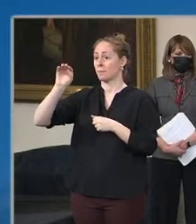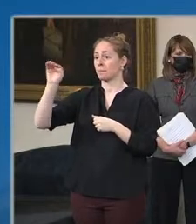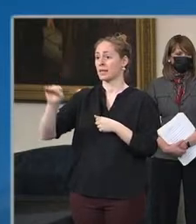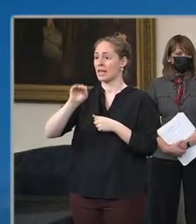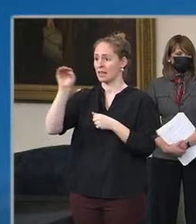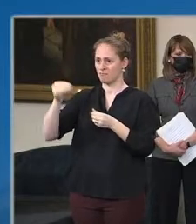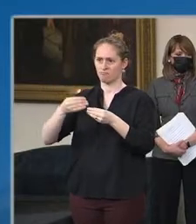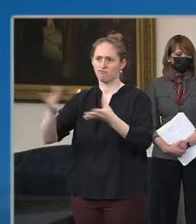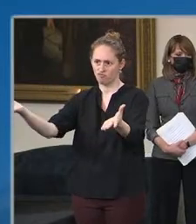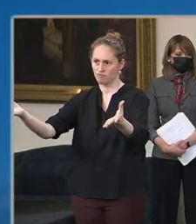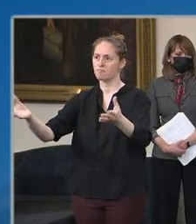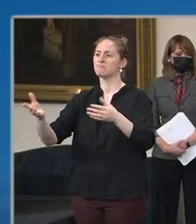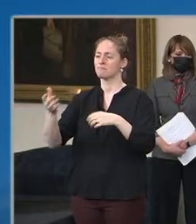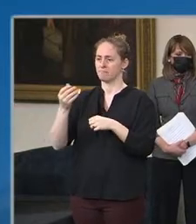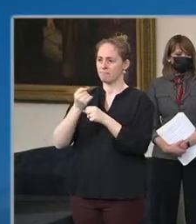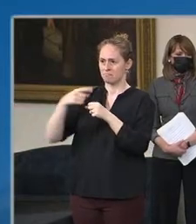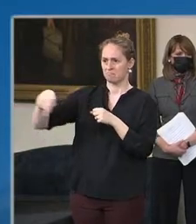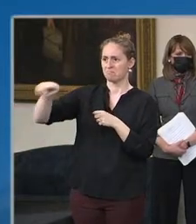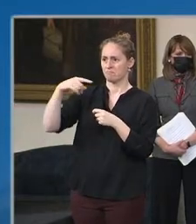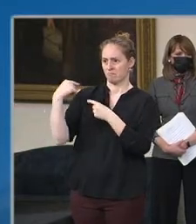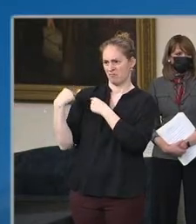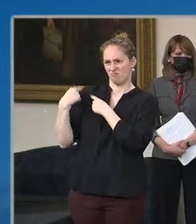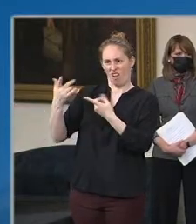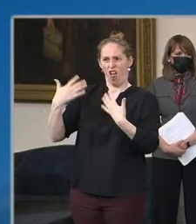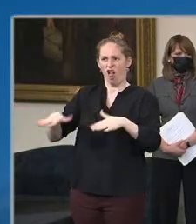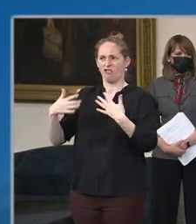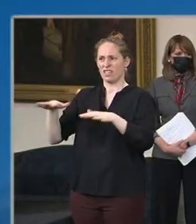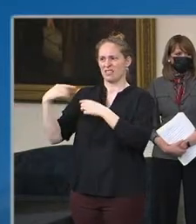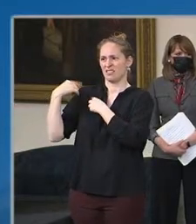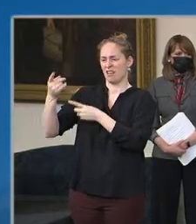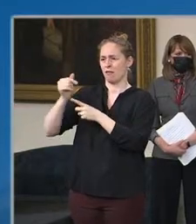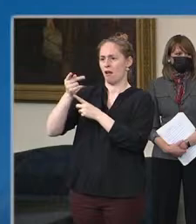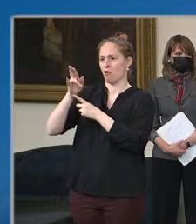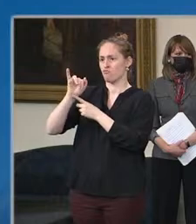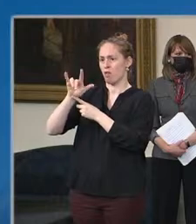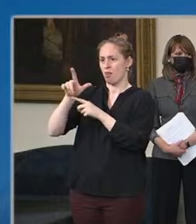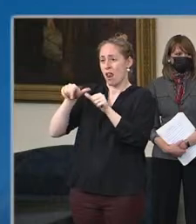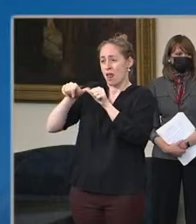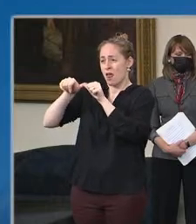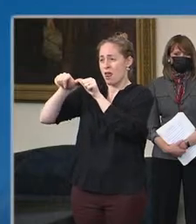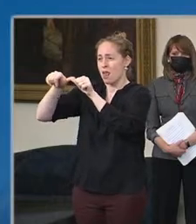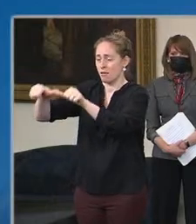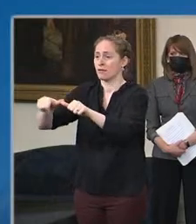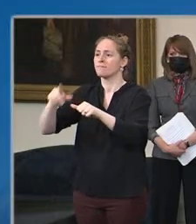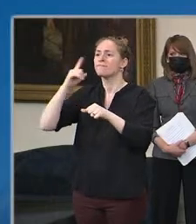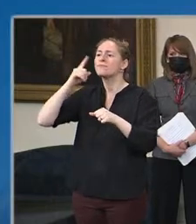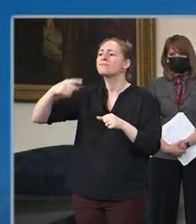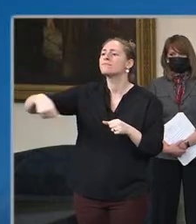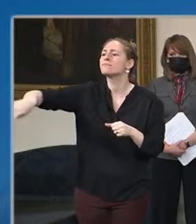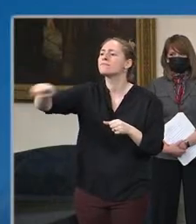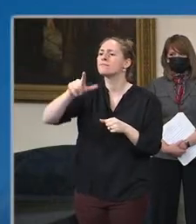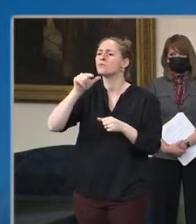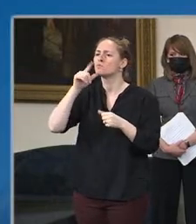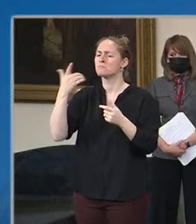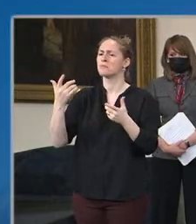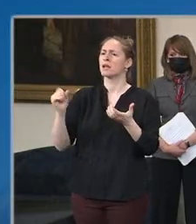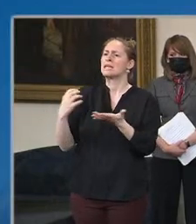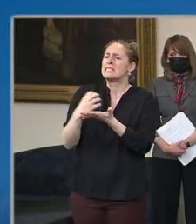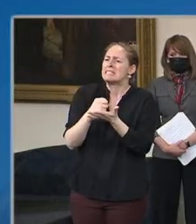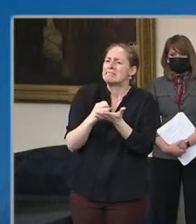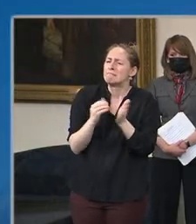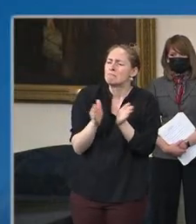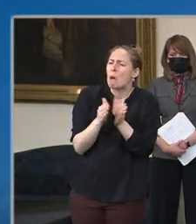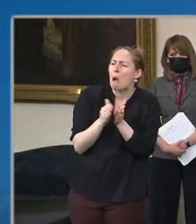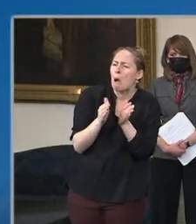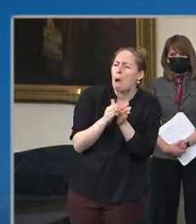December for low to moderate income tenants who live in state-financed projects.